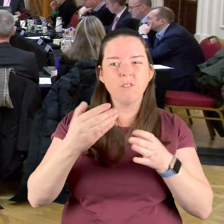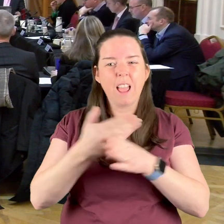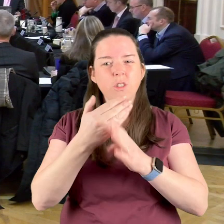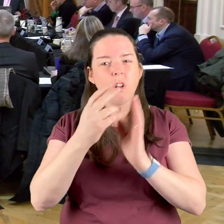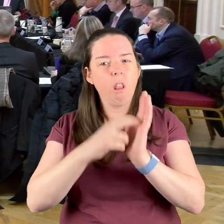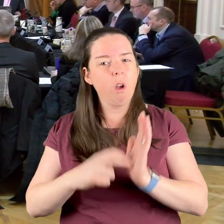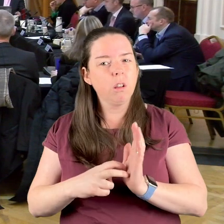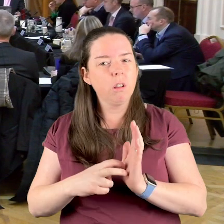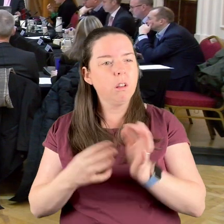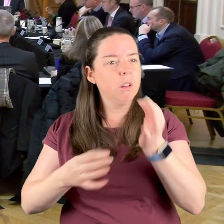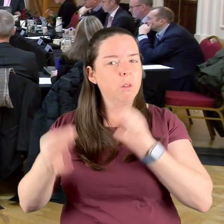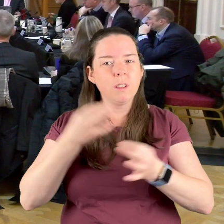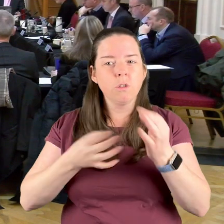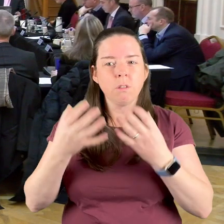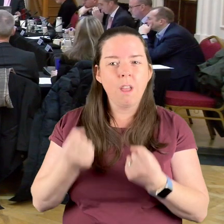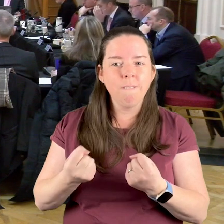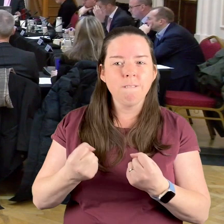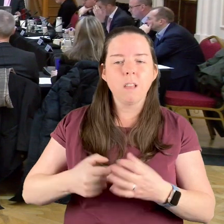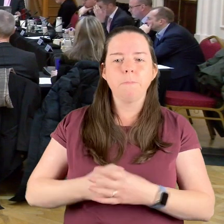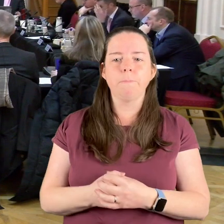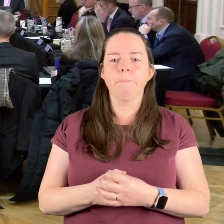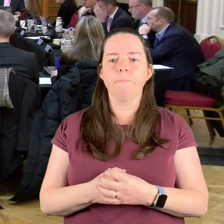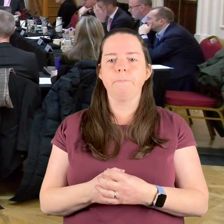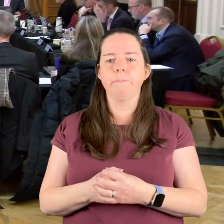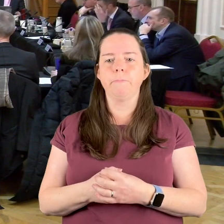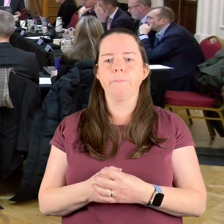Any other questions on the action log?